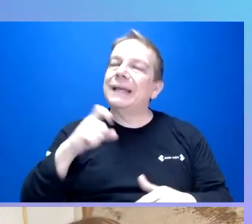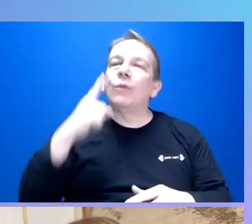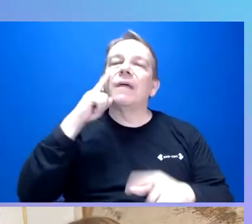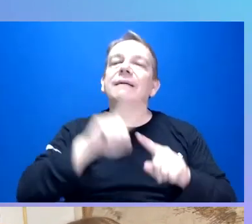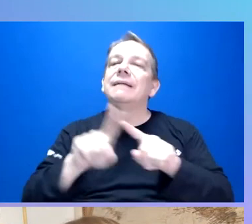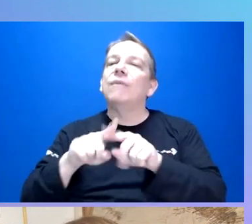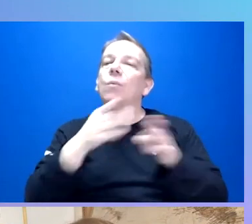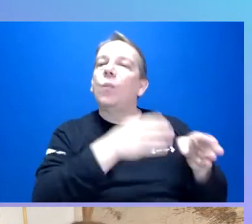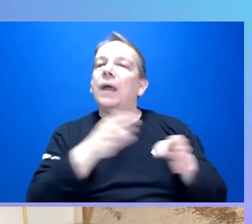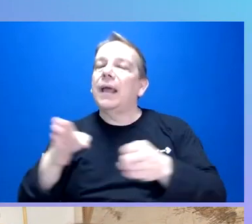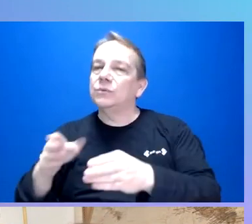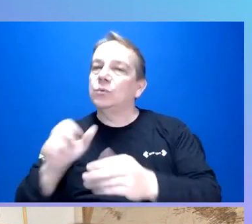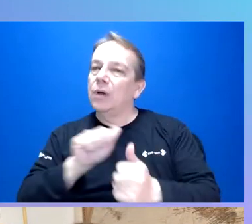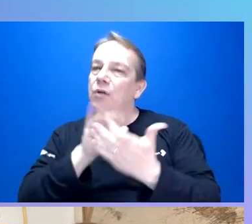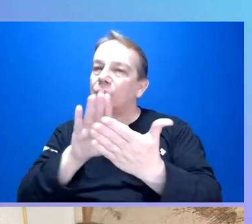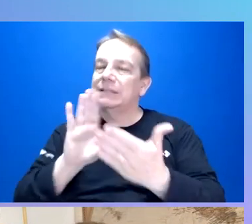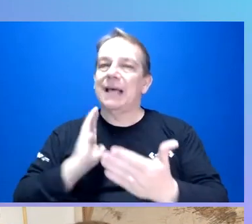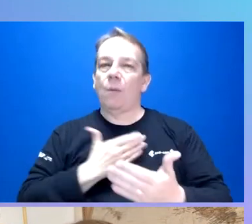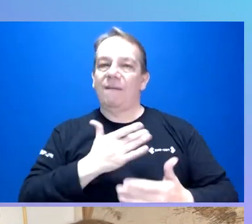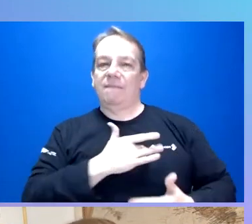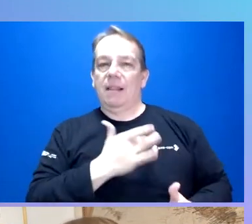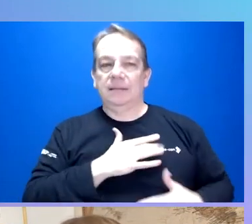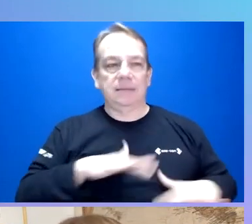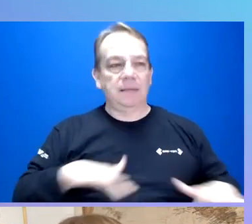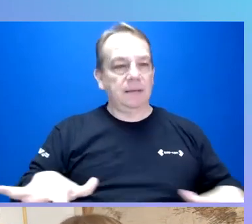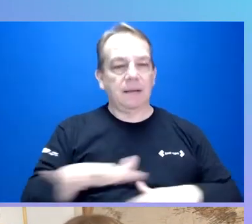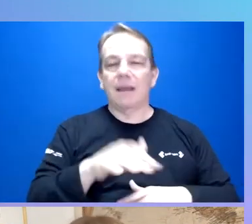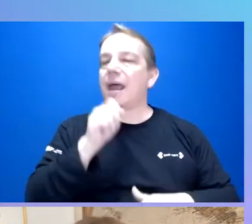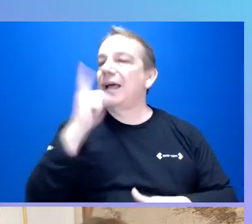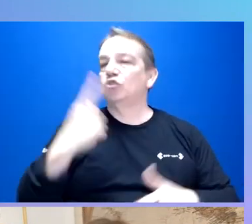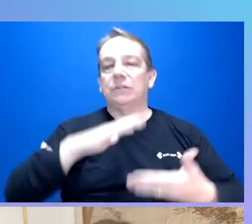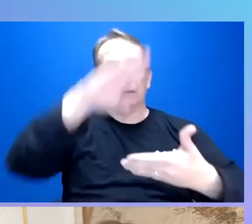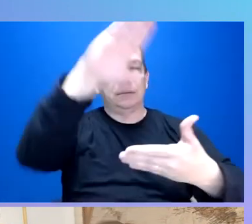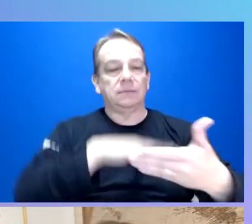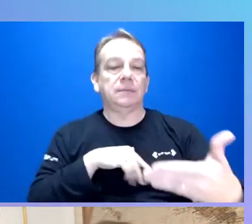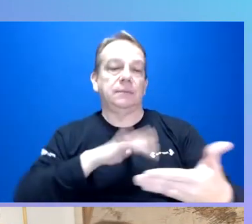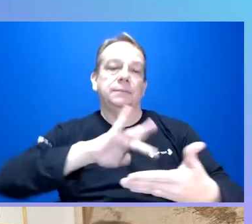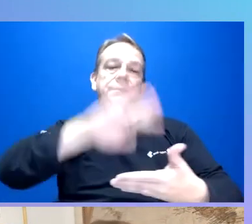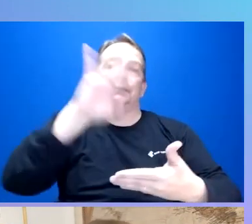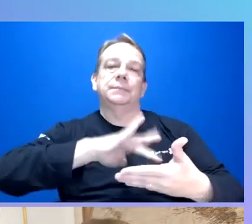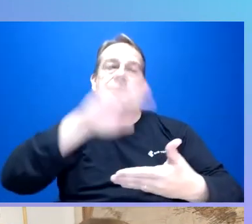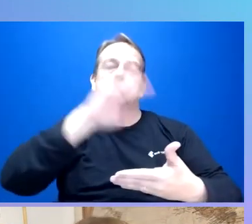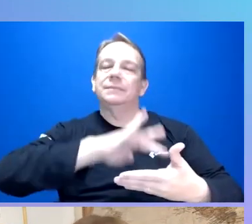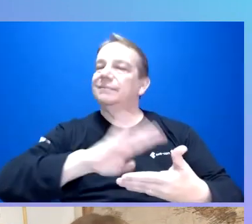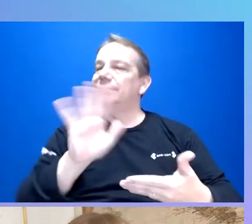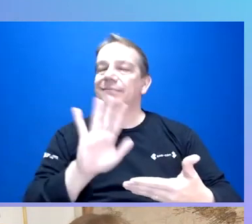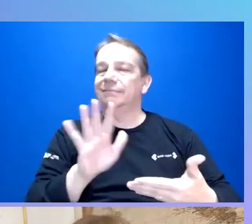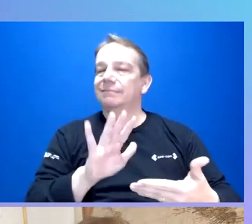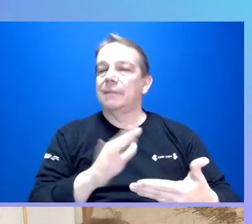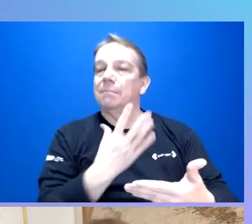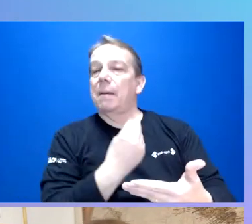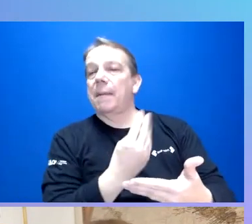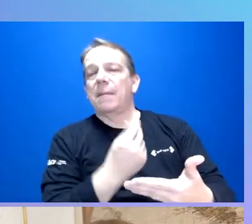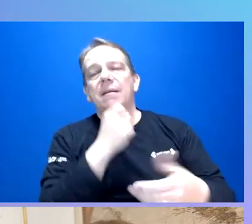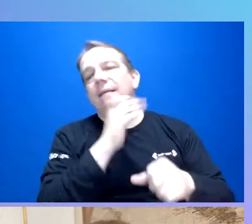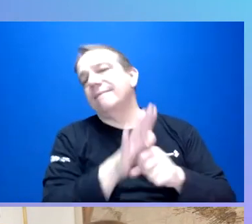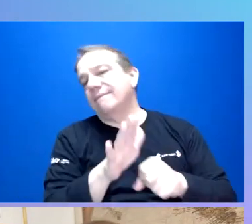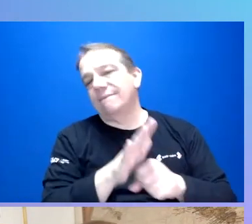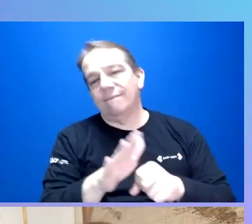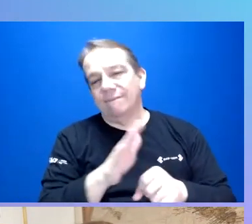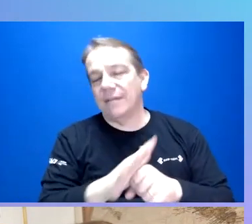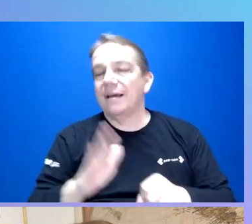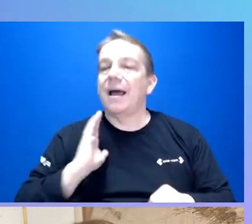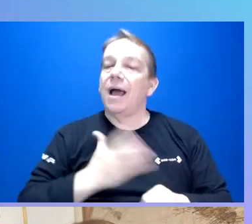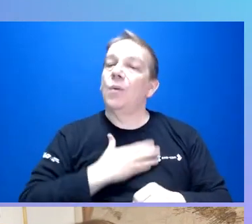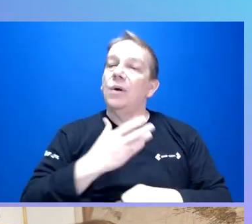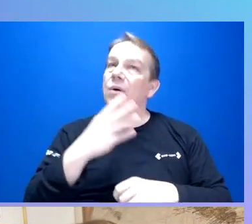of interacting with technology beyond just a flat screen. Because I think at the end of the day, the work that we're doing is because we're